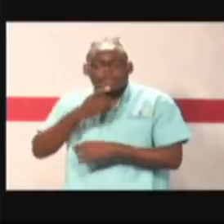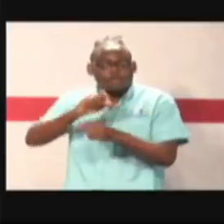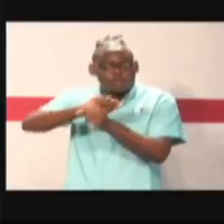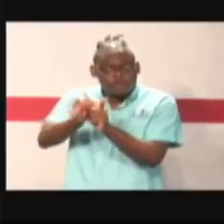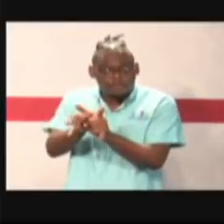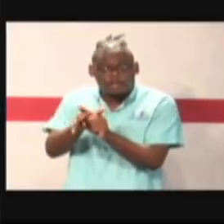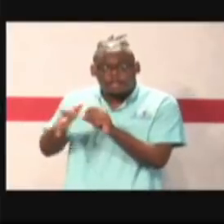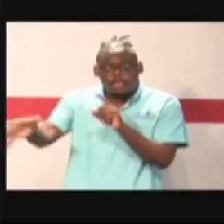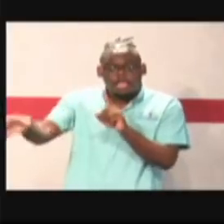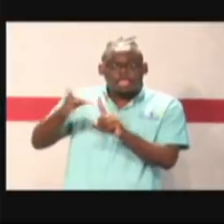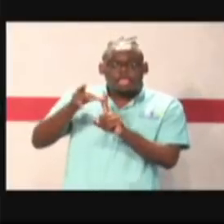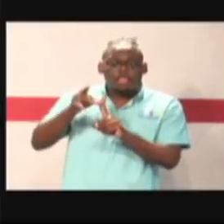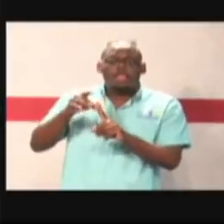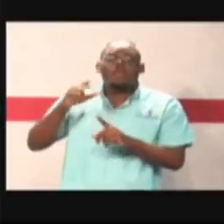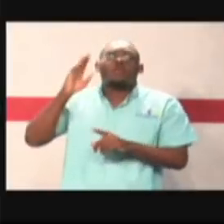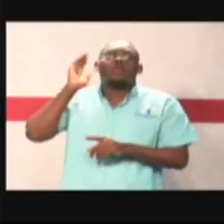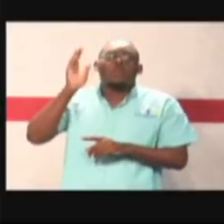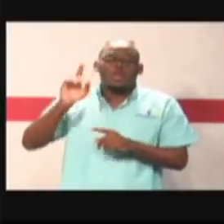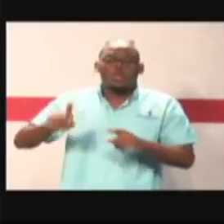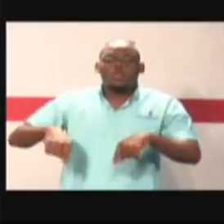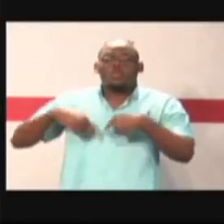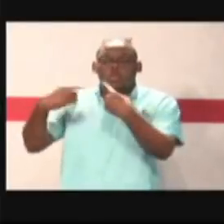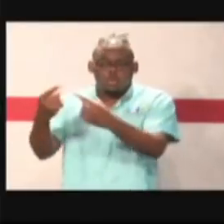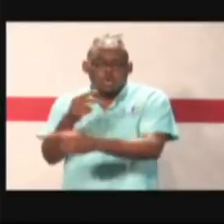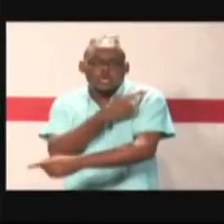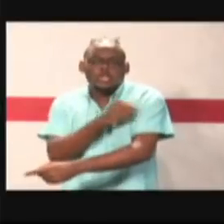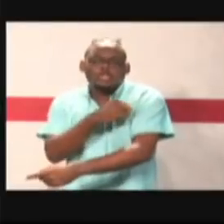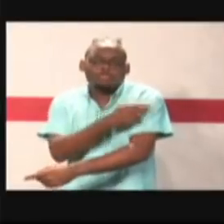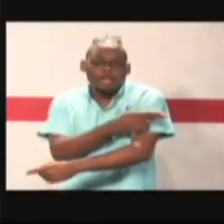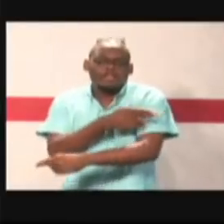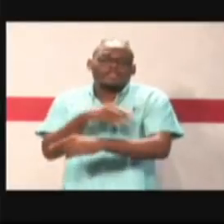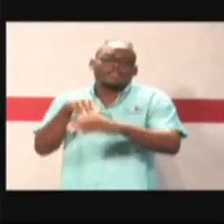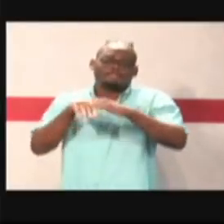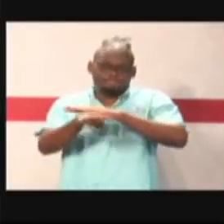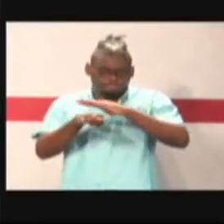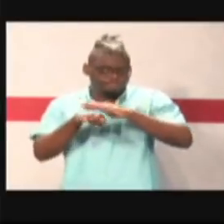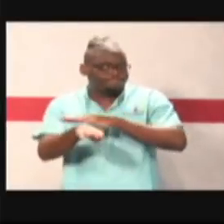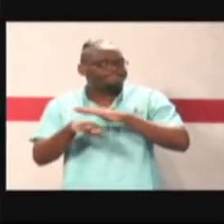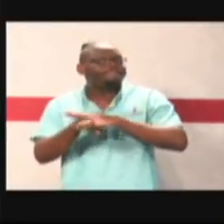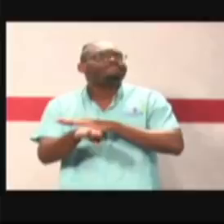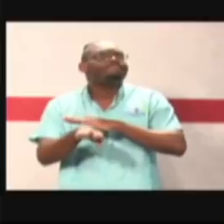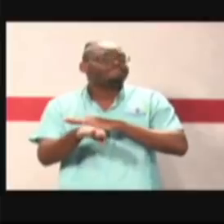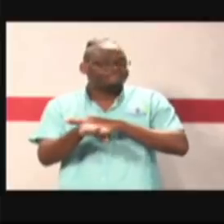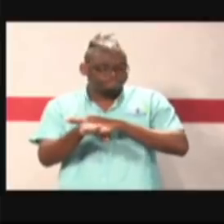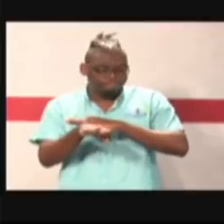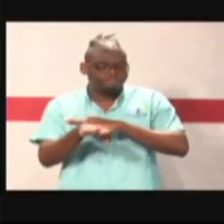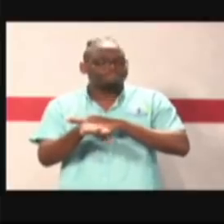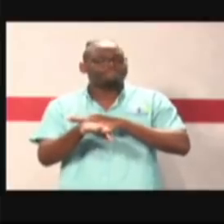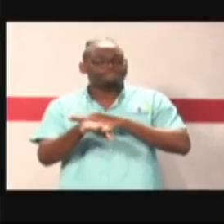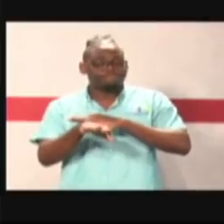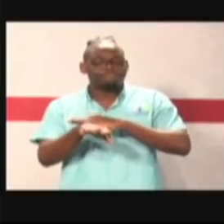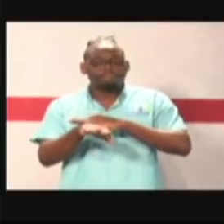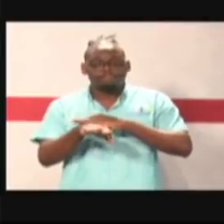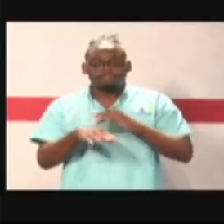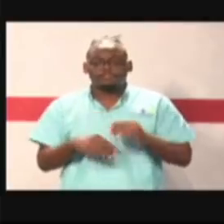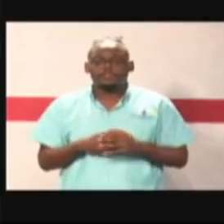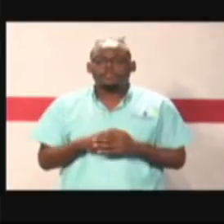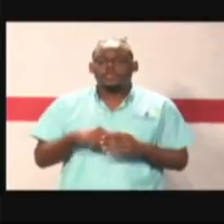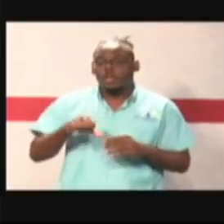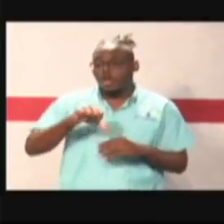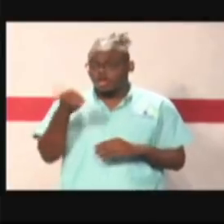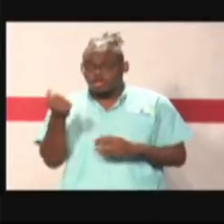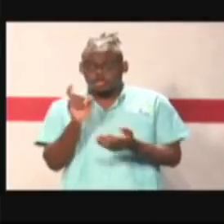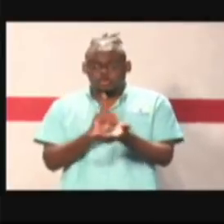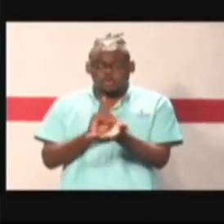virus. And Dr. Hines and everyone else has been saying this for months now, that when they look